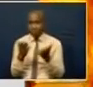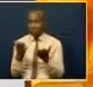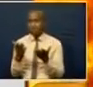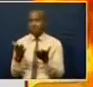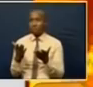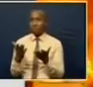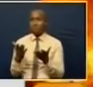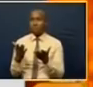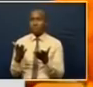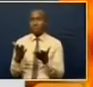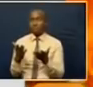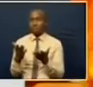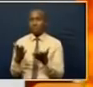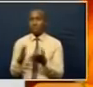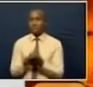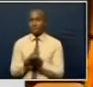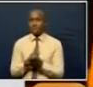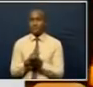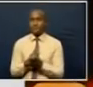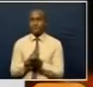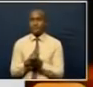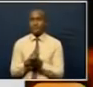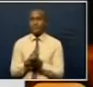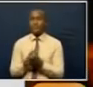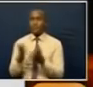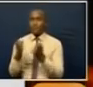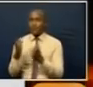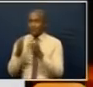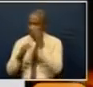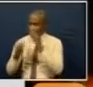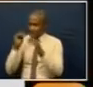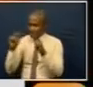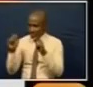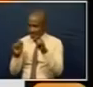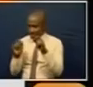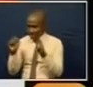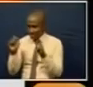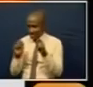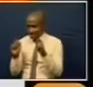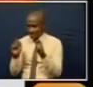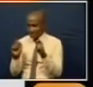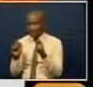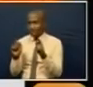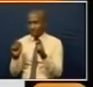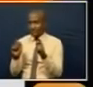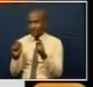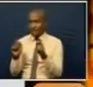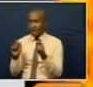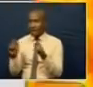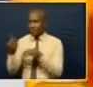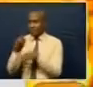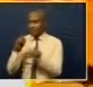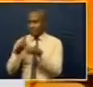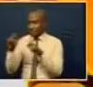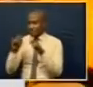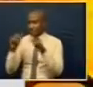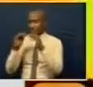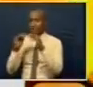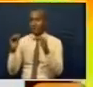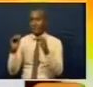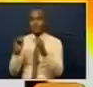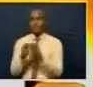that plot, and whatnot. Let's have professional management at the provincial administration level. If this turns out to be